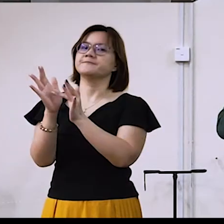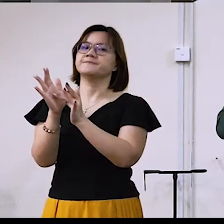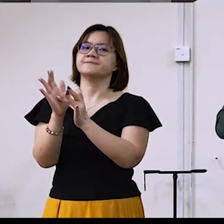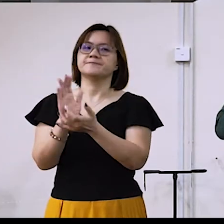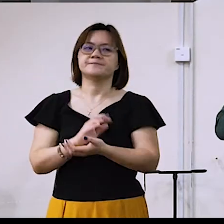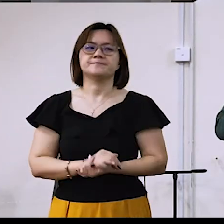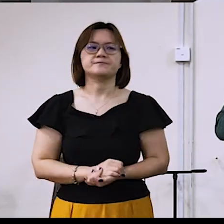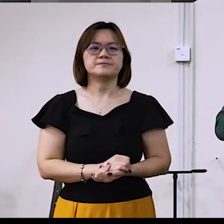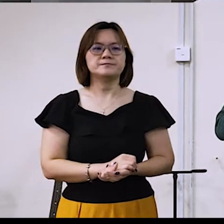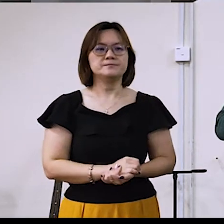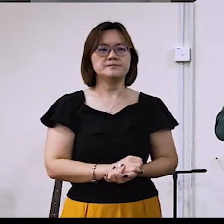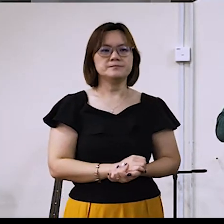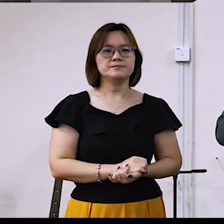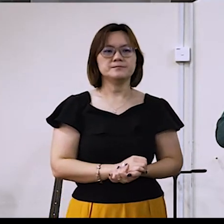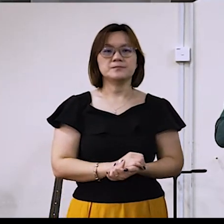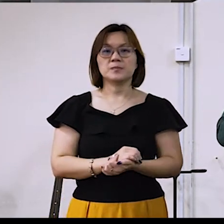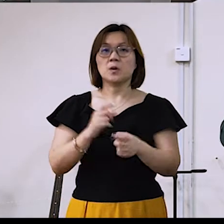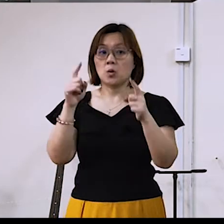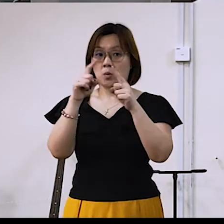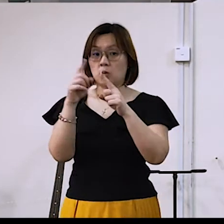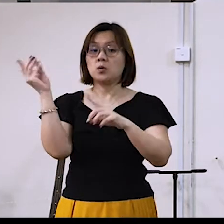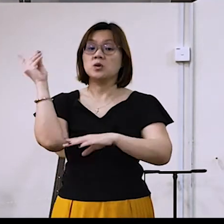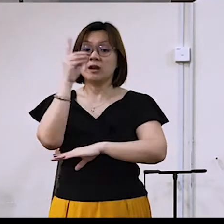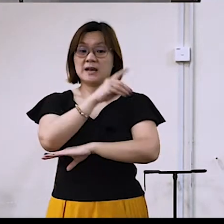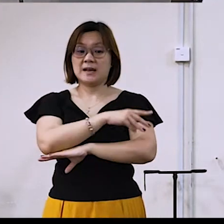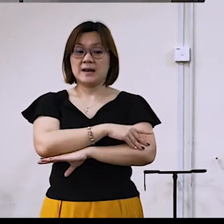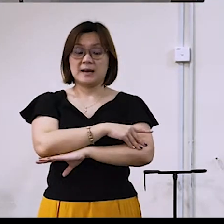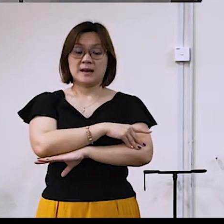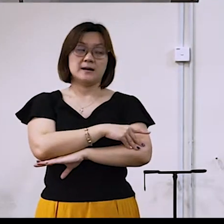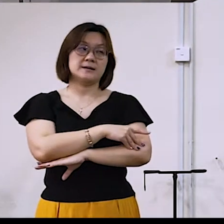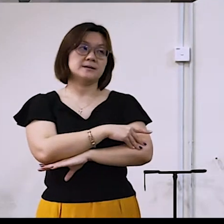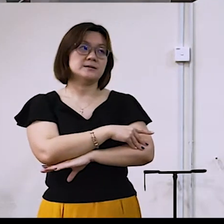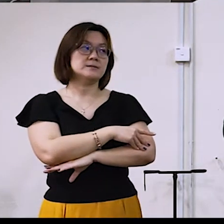Today, the sermon is entitled, The Heavenly Helper.